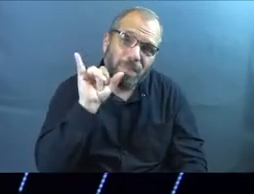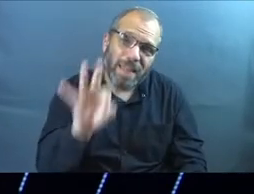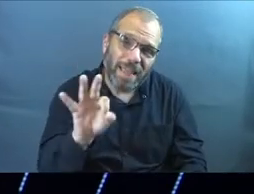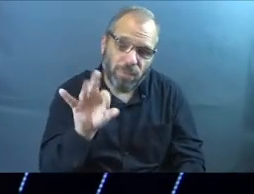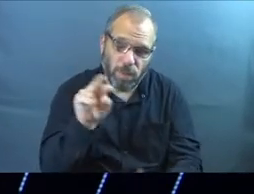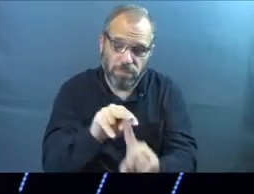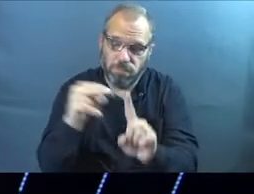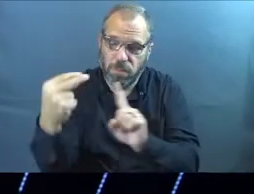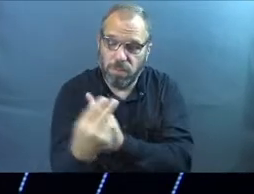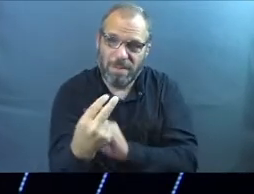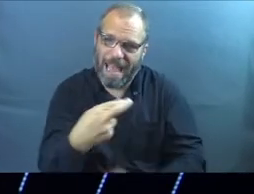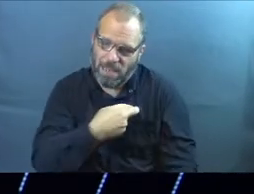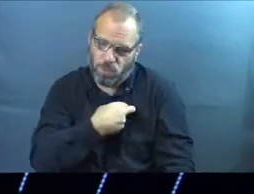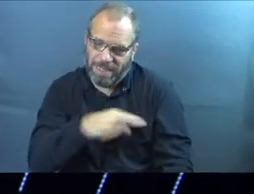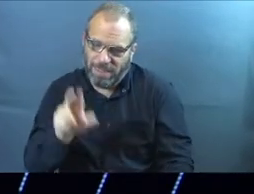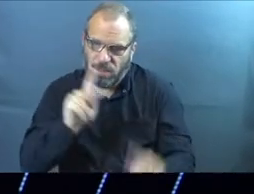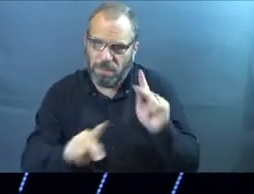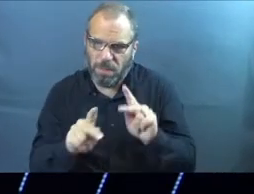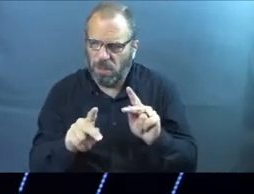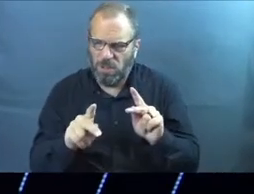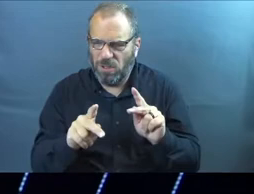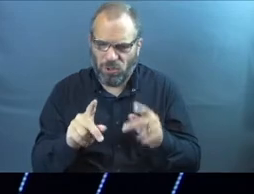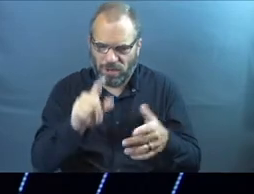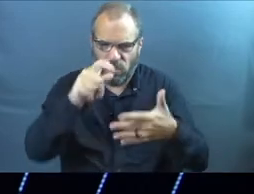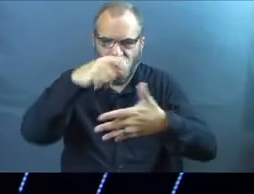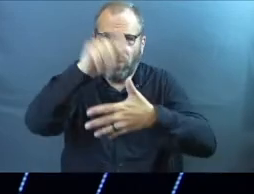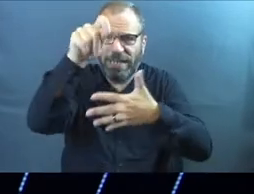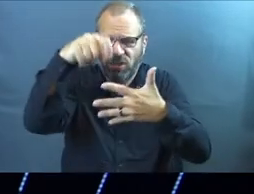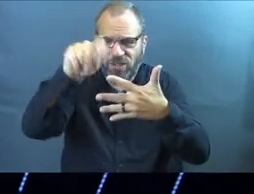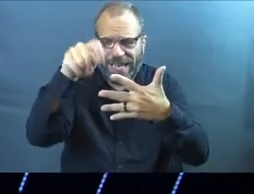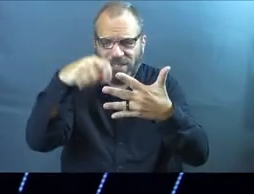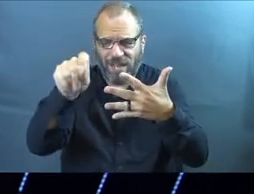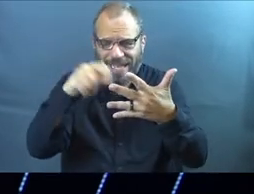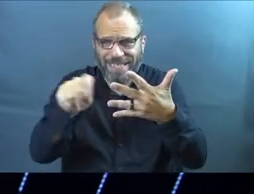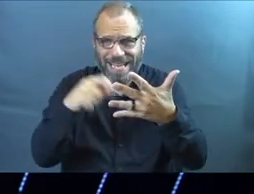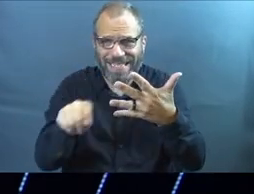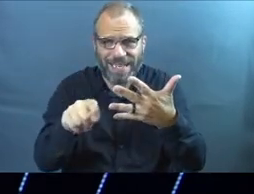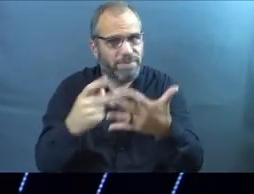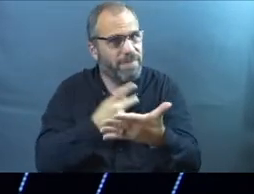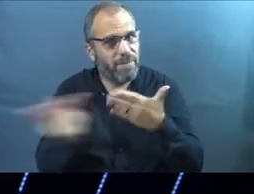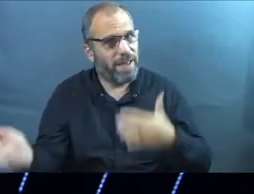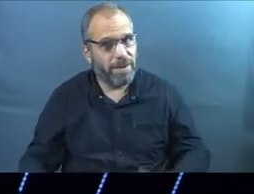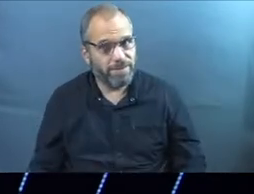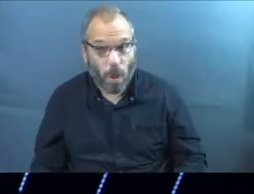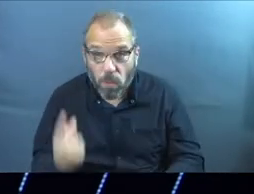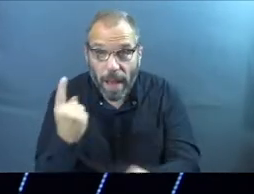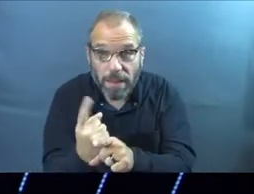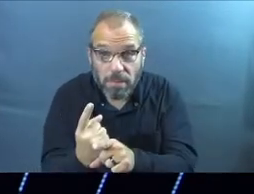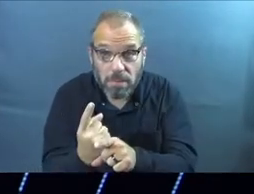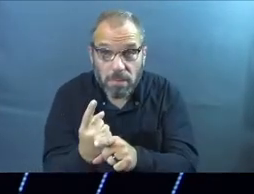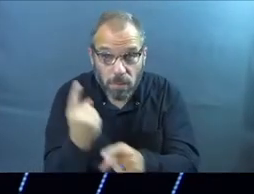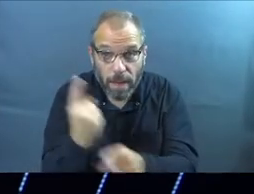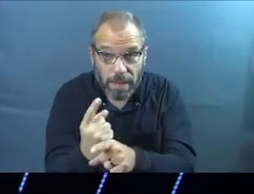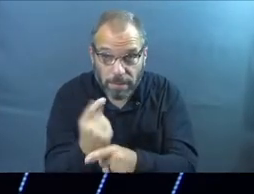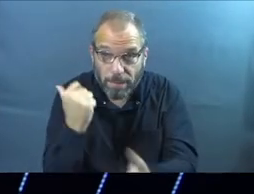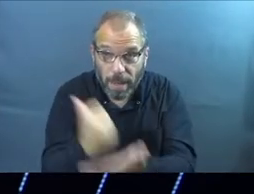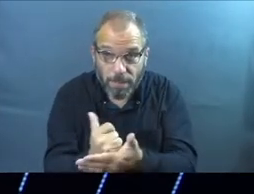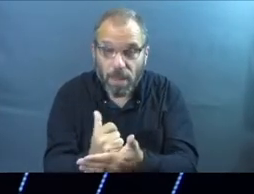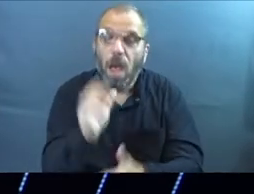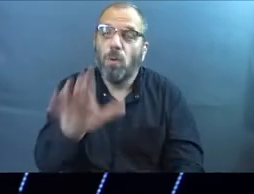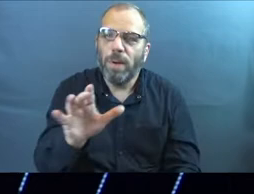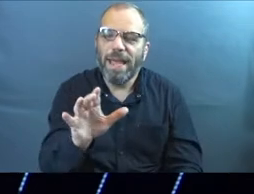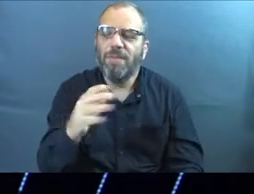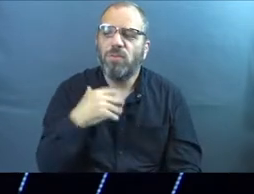these things as religious people who are trying to check a box, they won't work. Can I get an amen? They won't work. Instead, we've